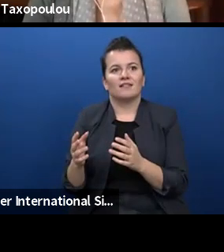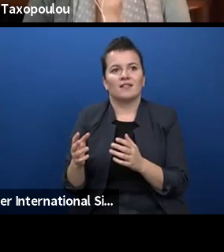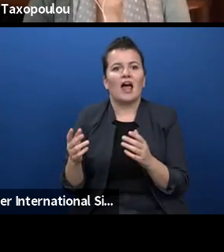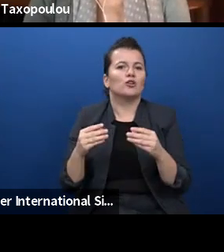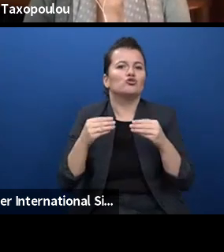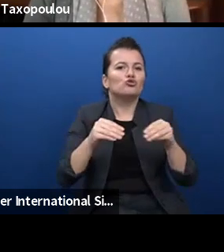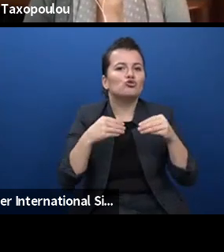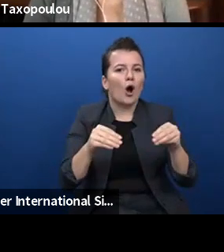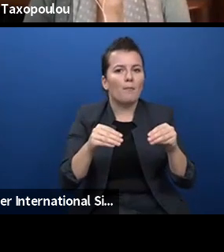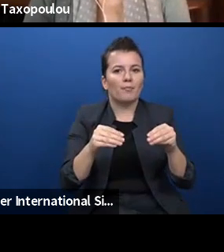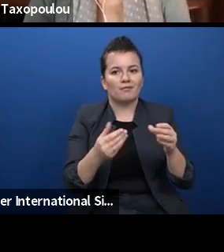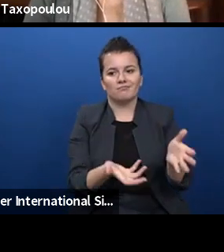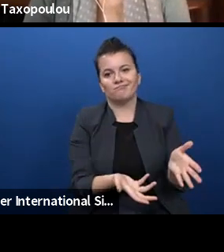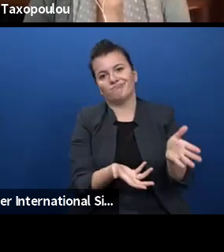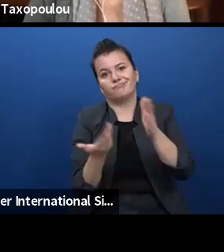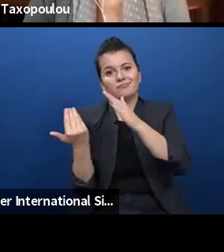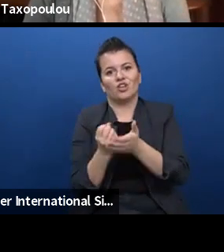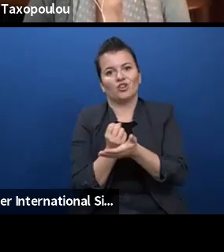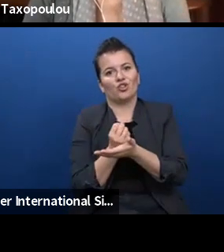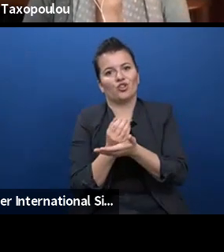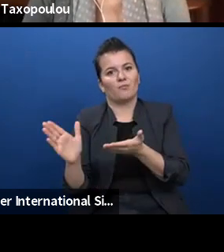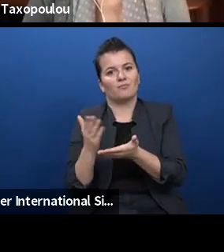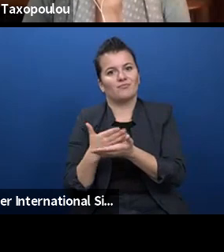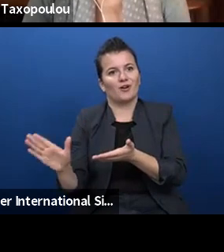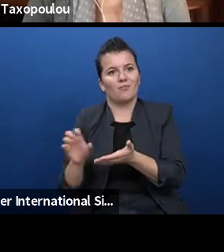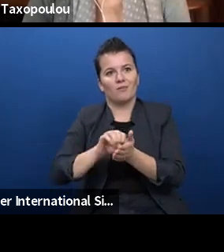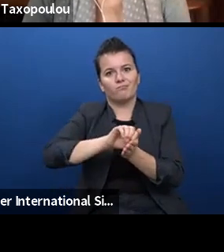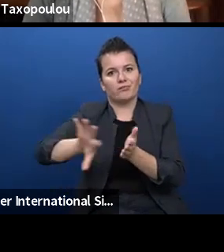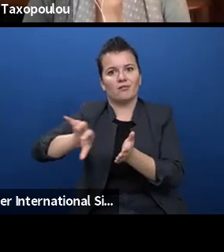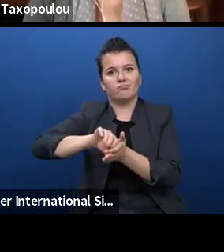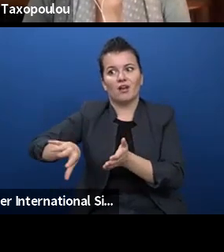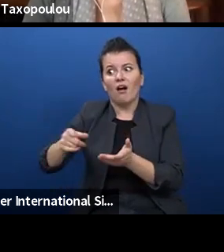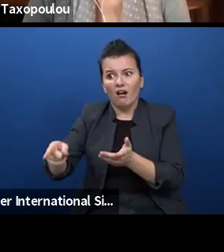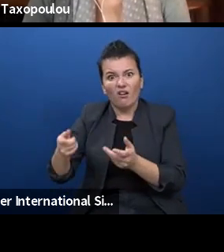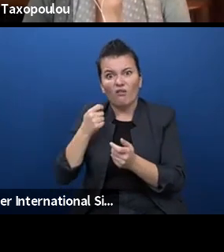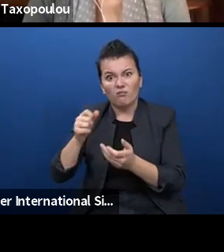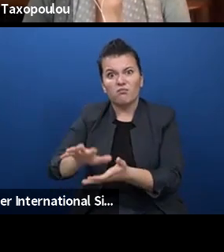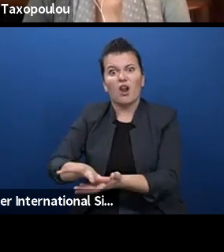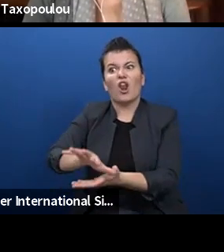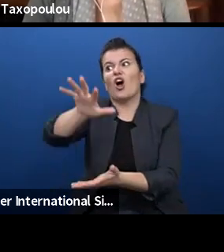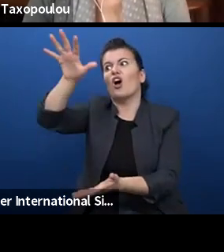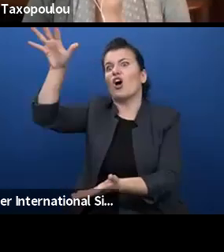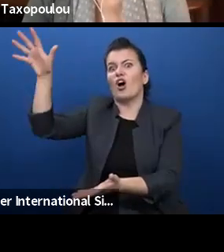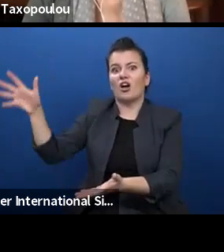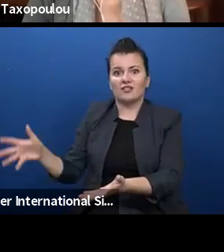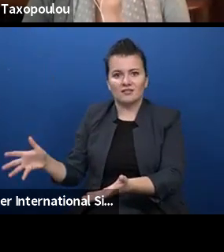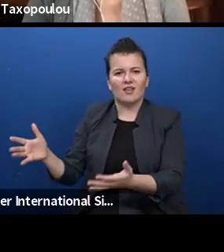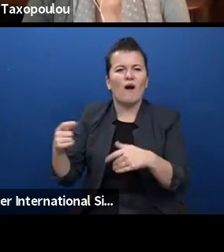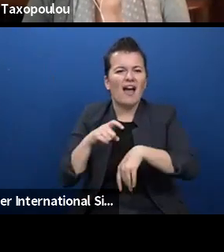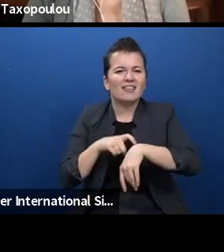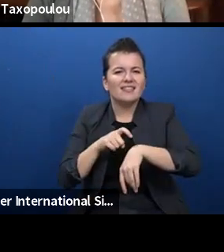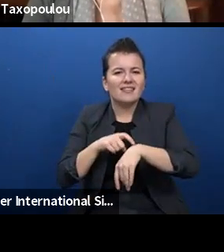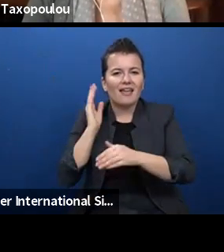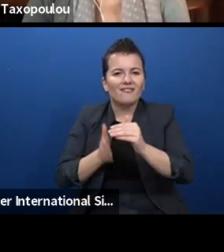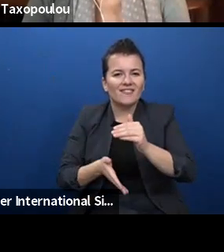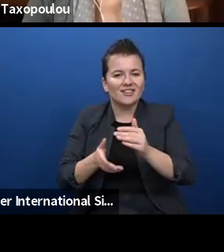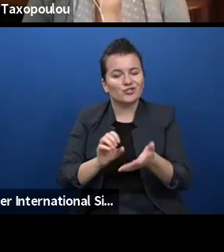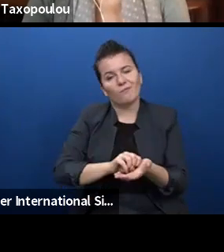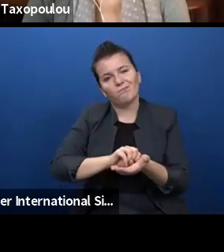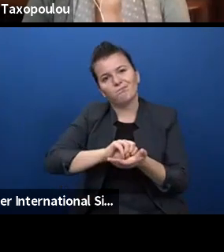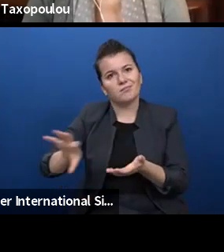you know, when they throw away lots of pails of food, which the term is ended. So we decided it would be